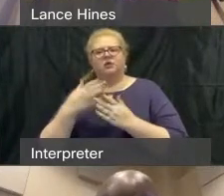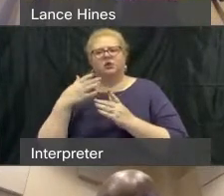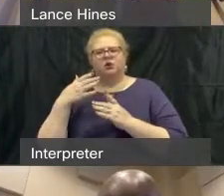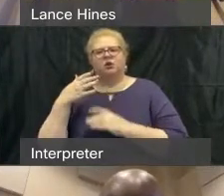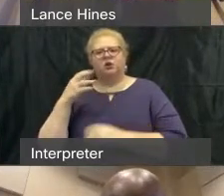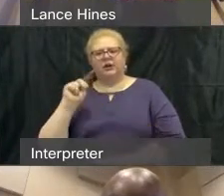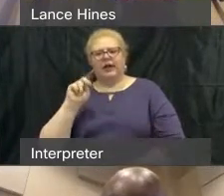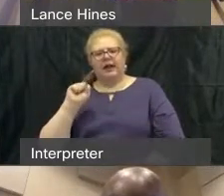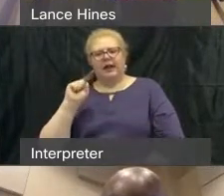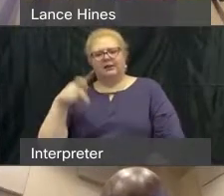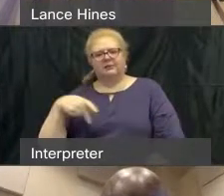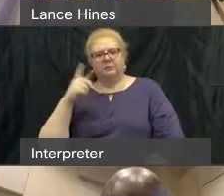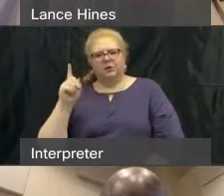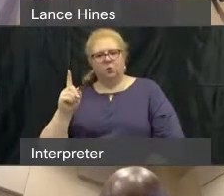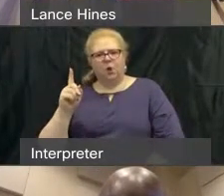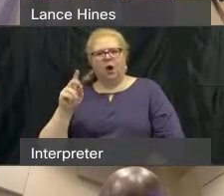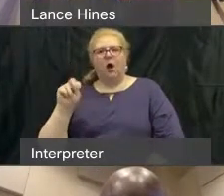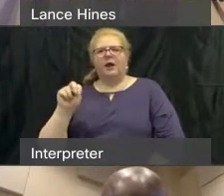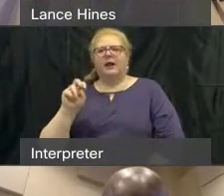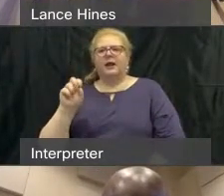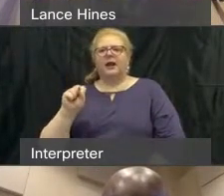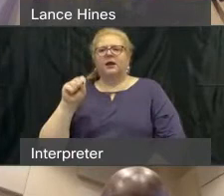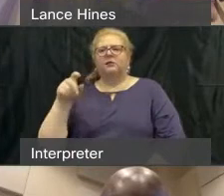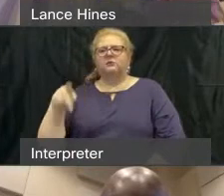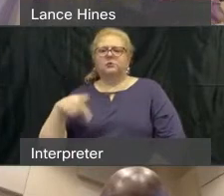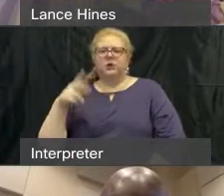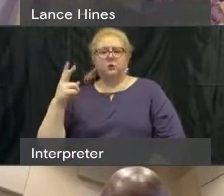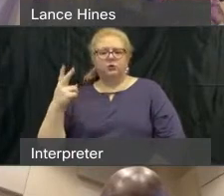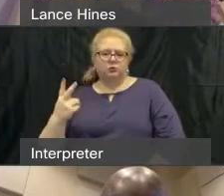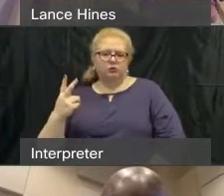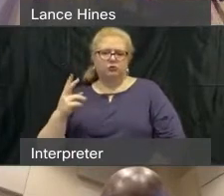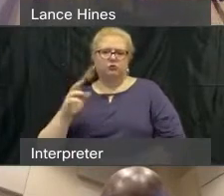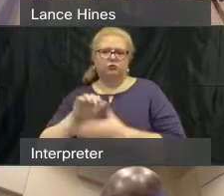NSP1, NSP2 dollars that we don't have anymore